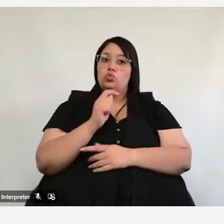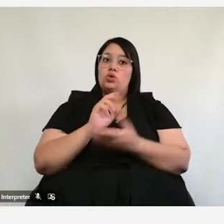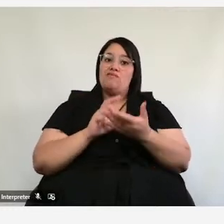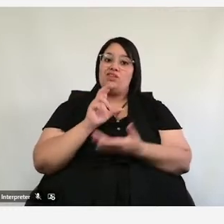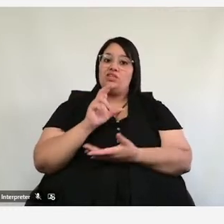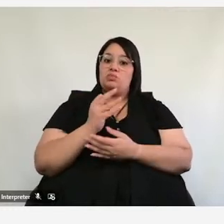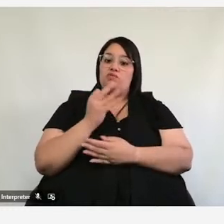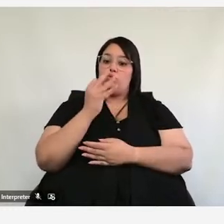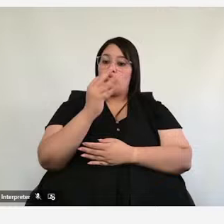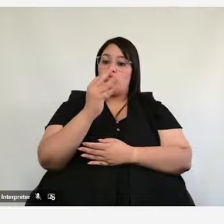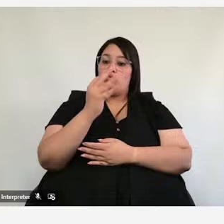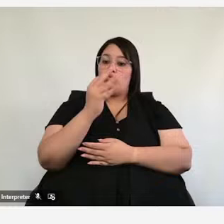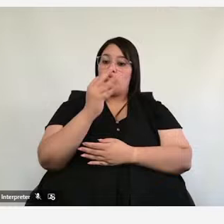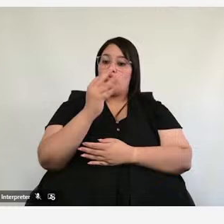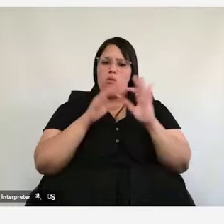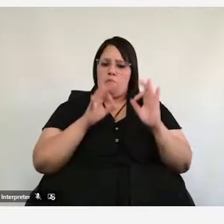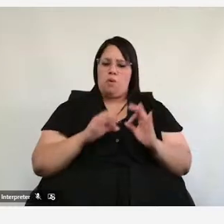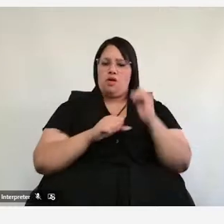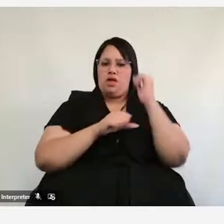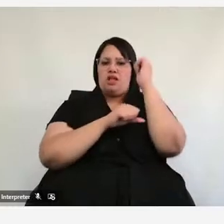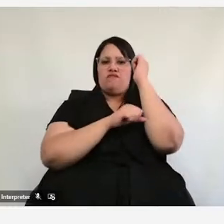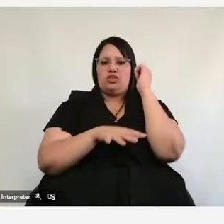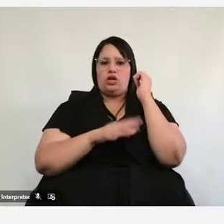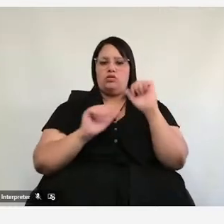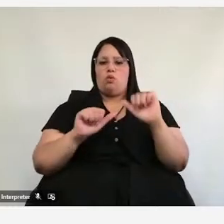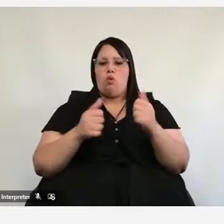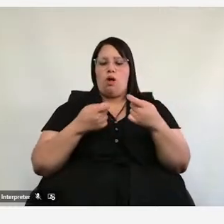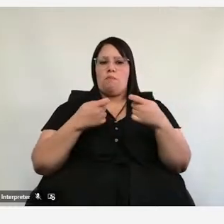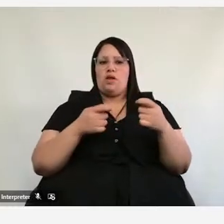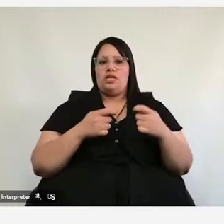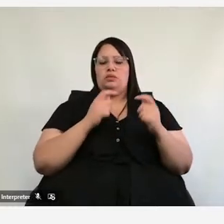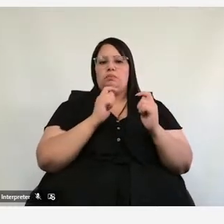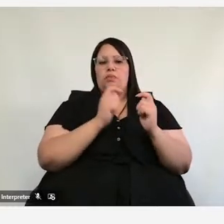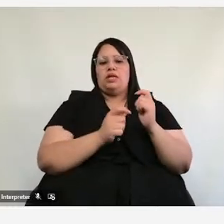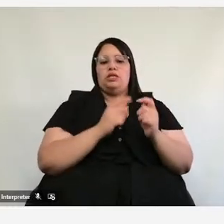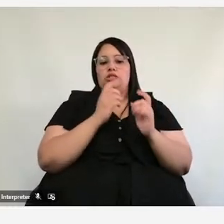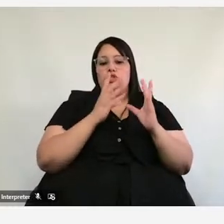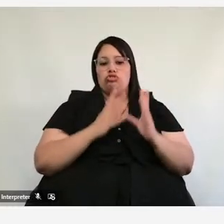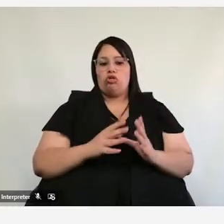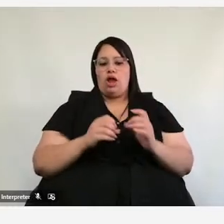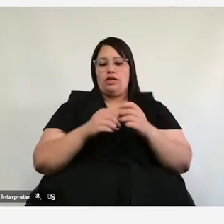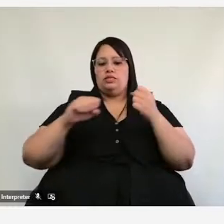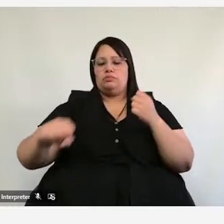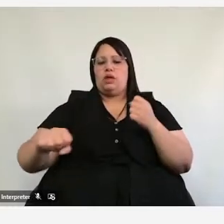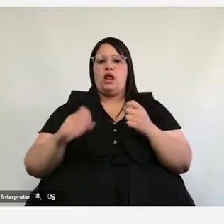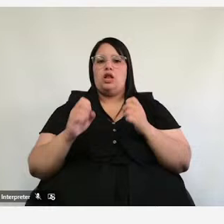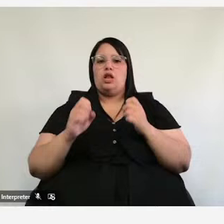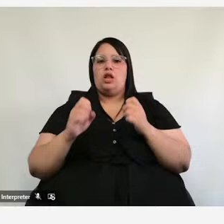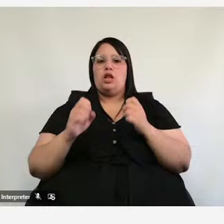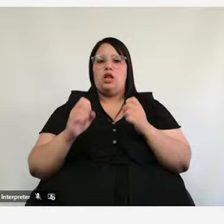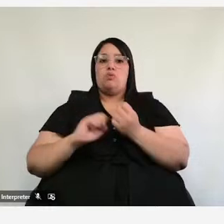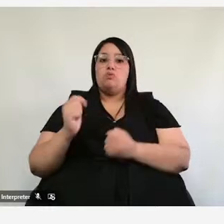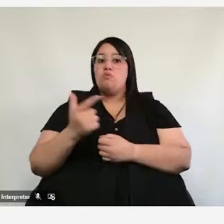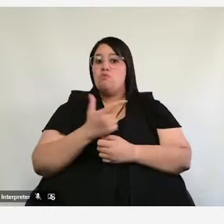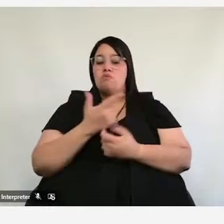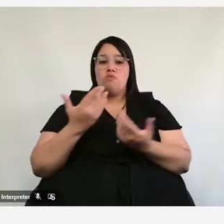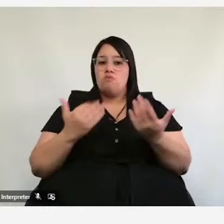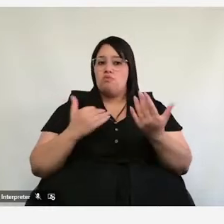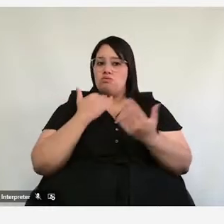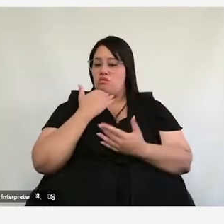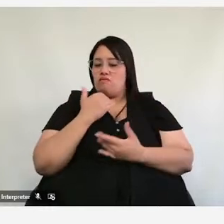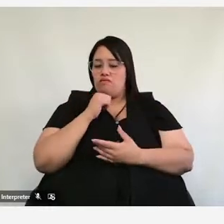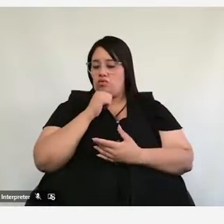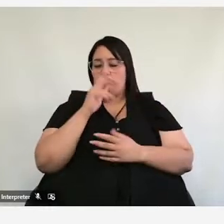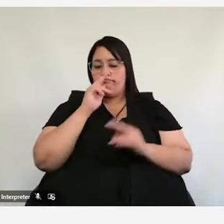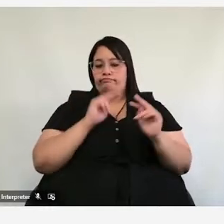future demands proper infrastructure, well-paid teachers, and expanded educational support, all of which is insufficiently